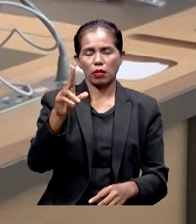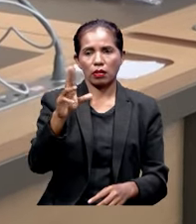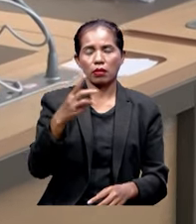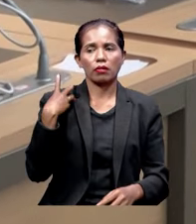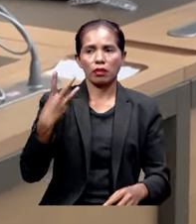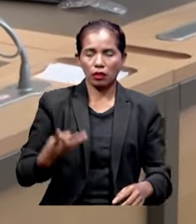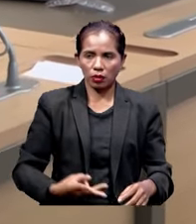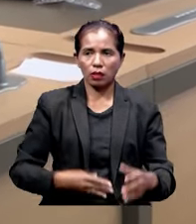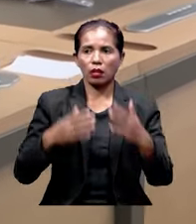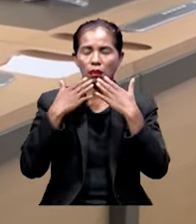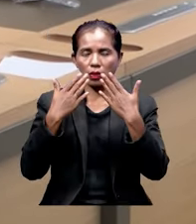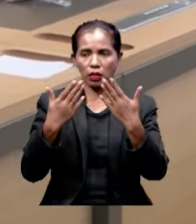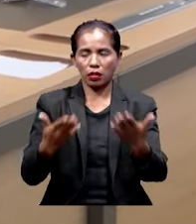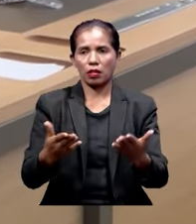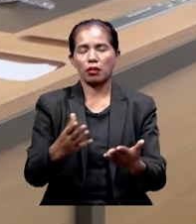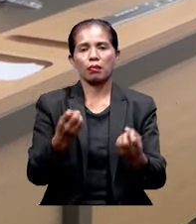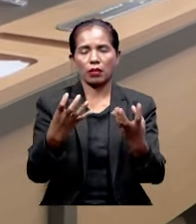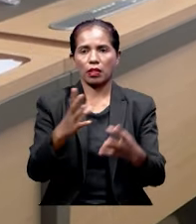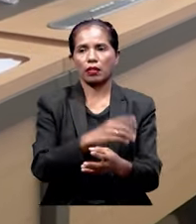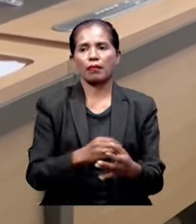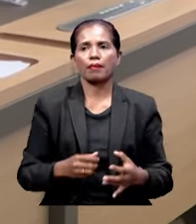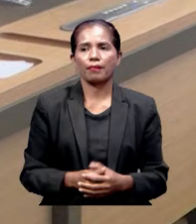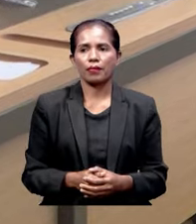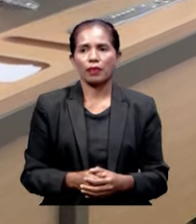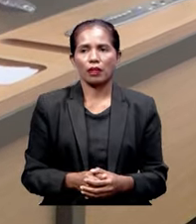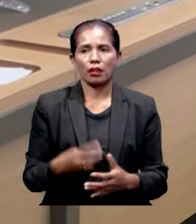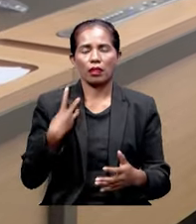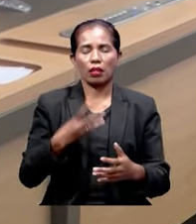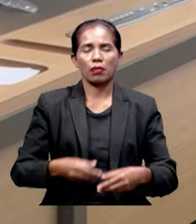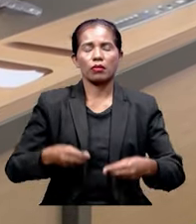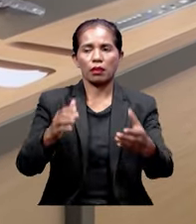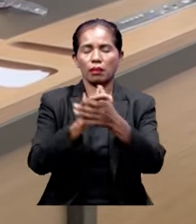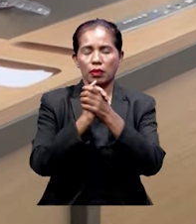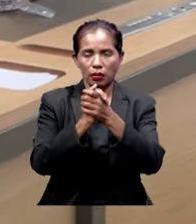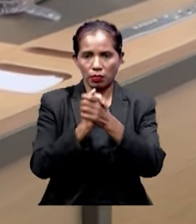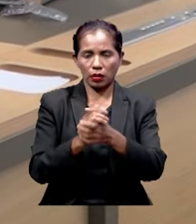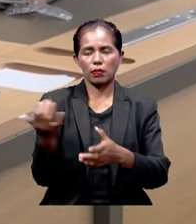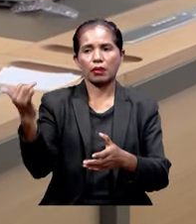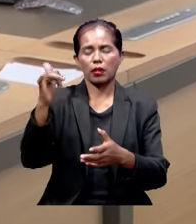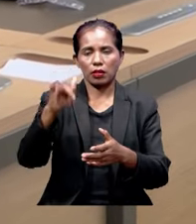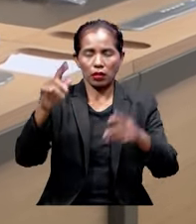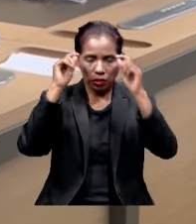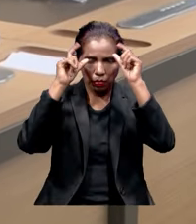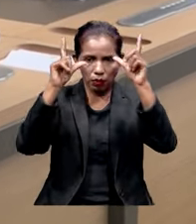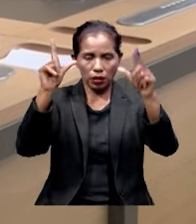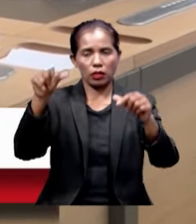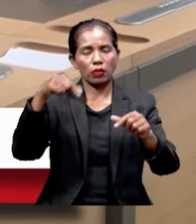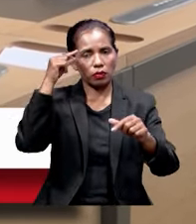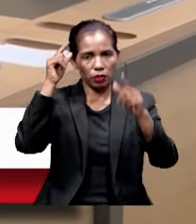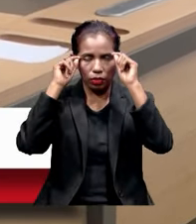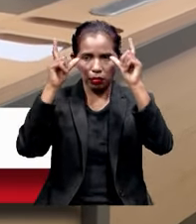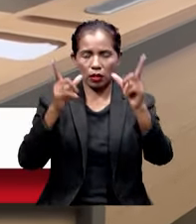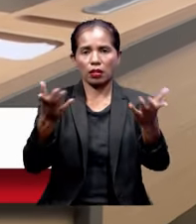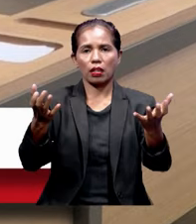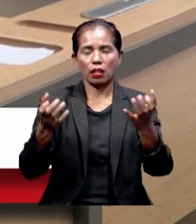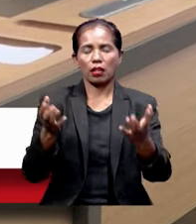e obrigado pelo excelente café. Brazil congratulates all the efforts of the East Timorese government to substantially advance